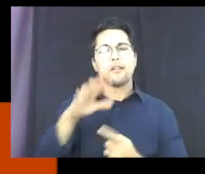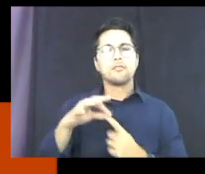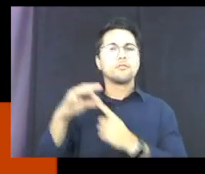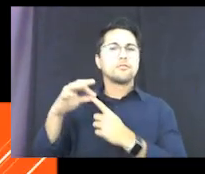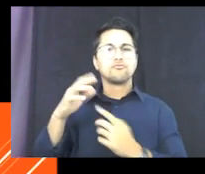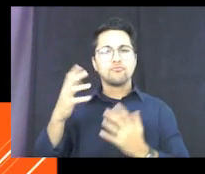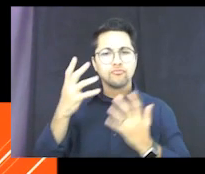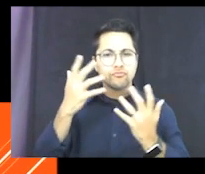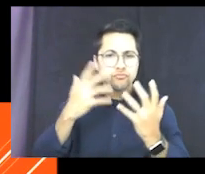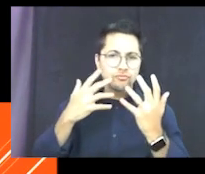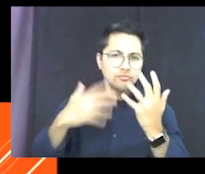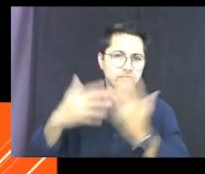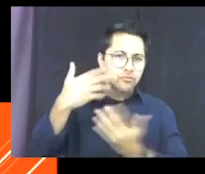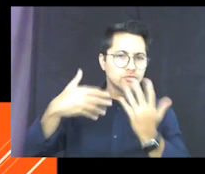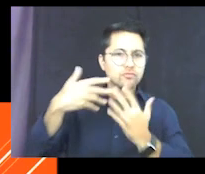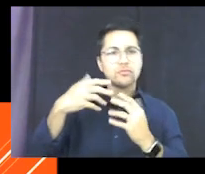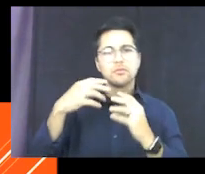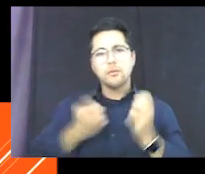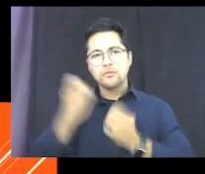needs.